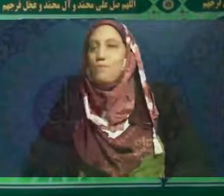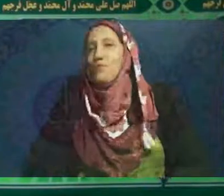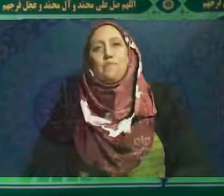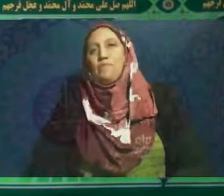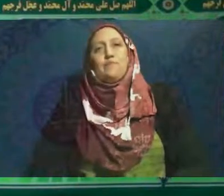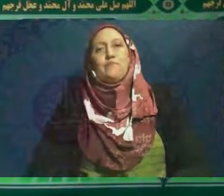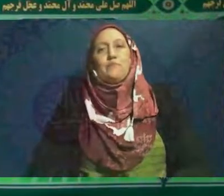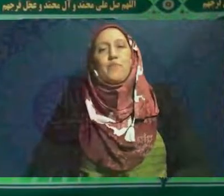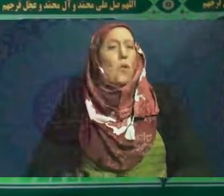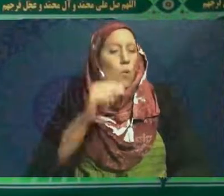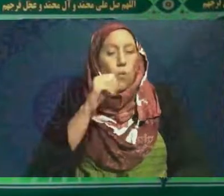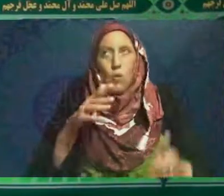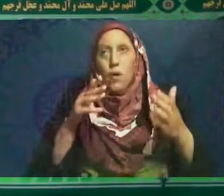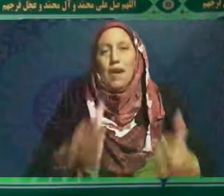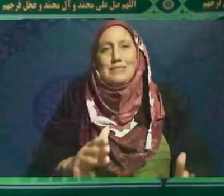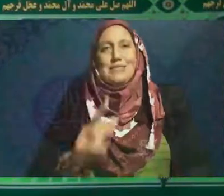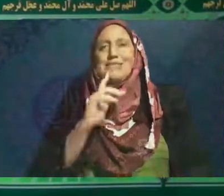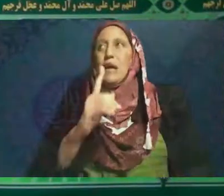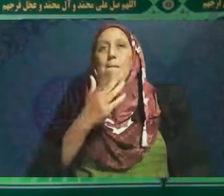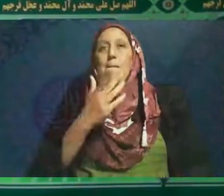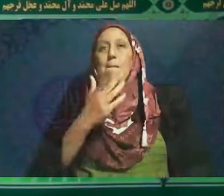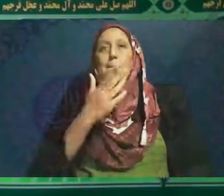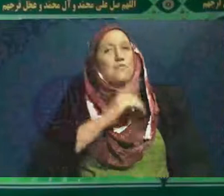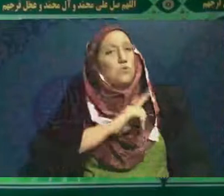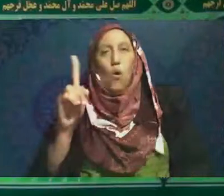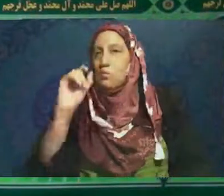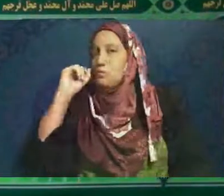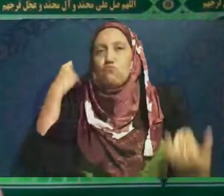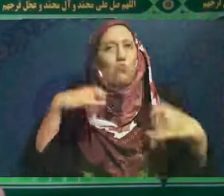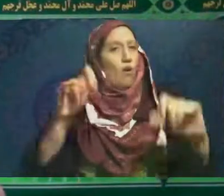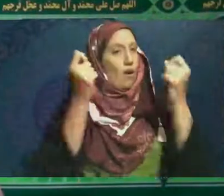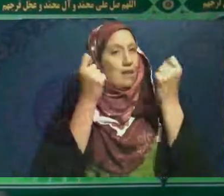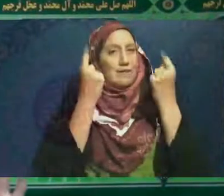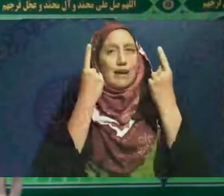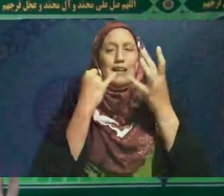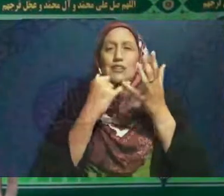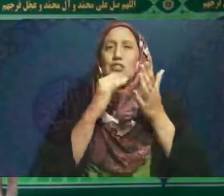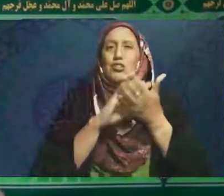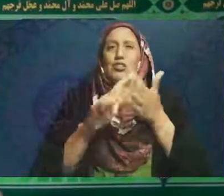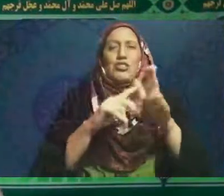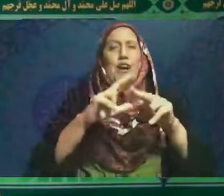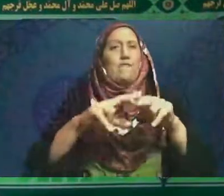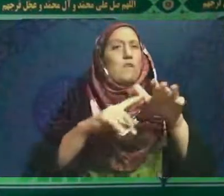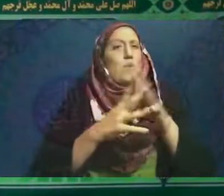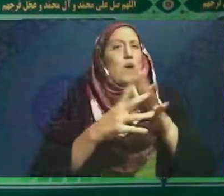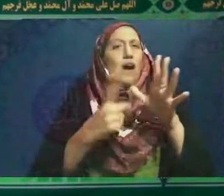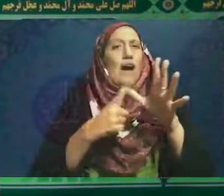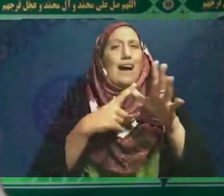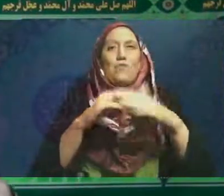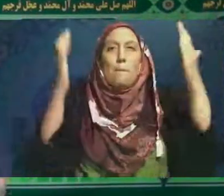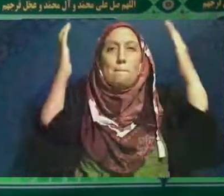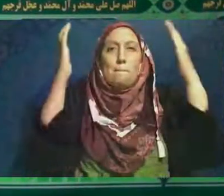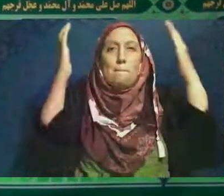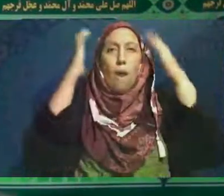misunderstand the shafa'ah. This shafa'ah that is in your mind, sorry, doesn't exist. in the hereafter. Doesn't exist in